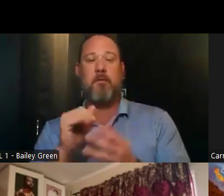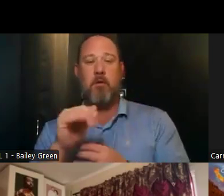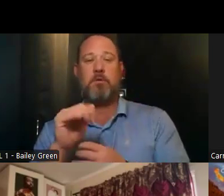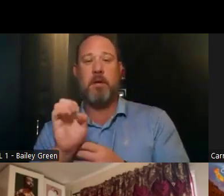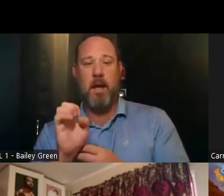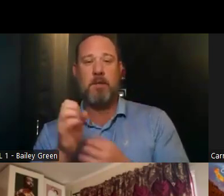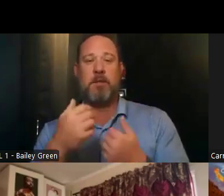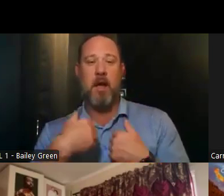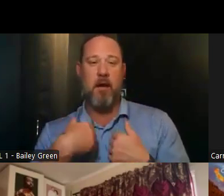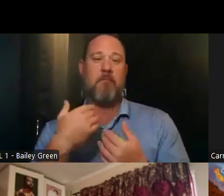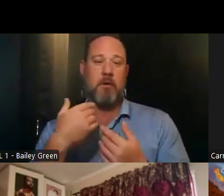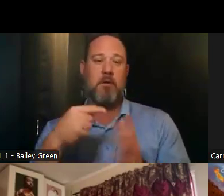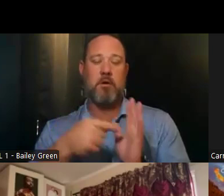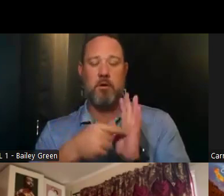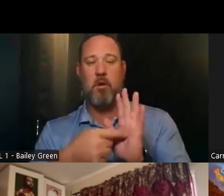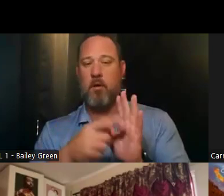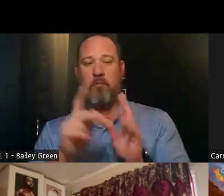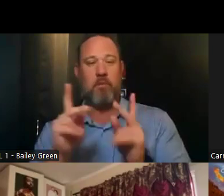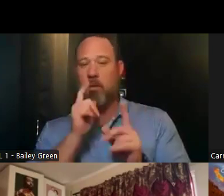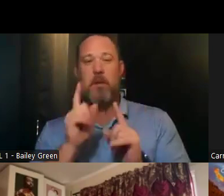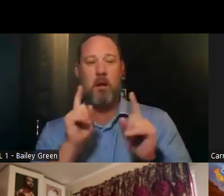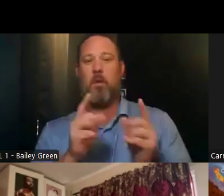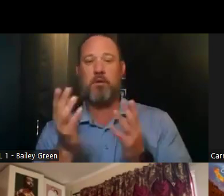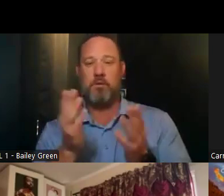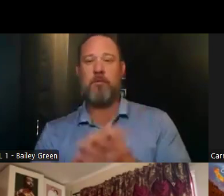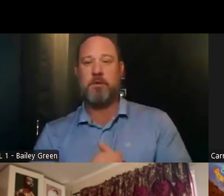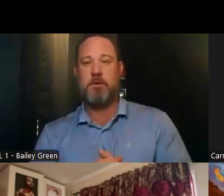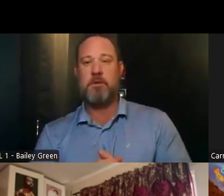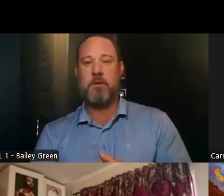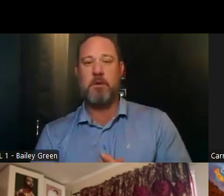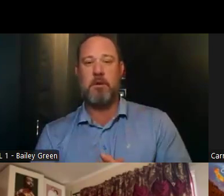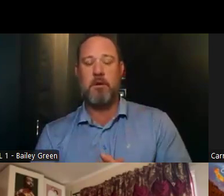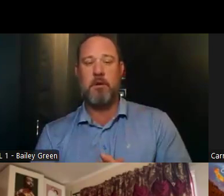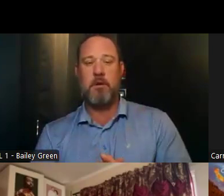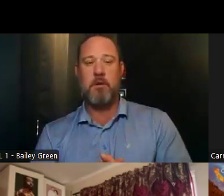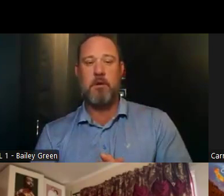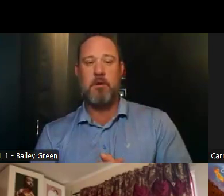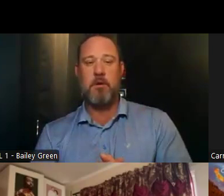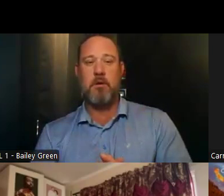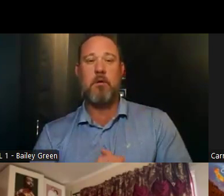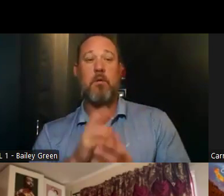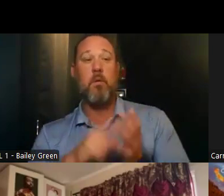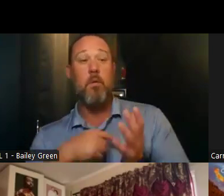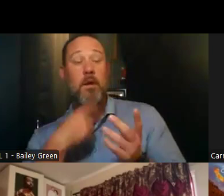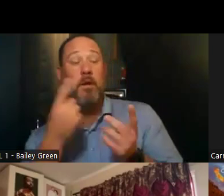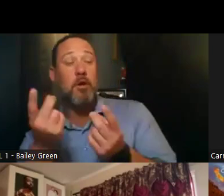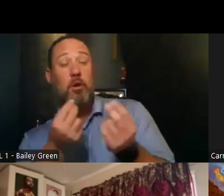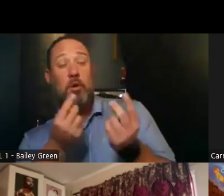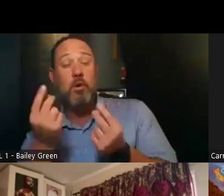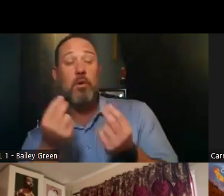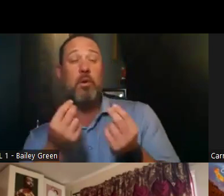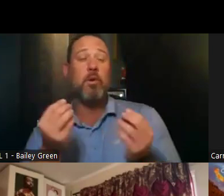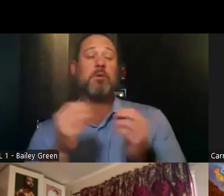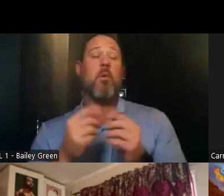have some documentation of people not going to services, et cetera. What we do about it, I think, is much